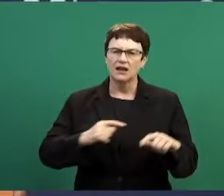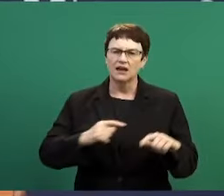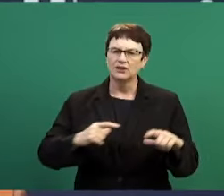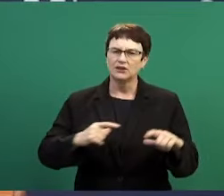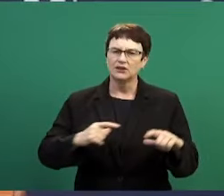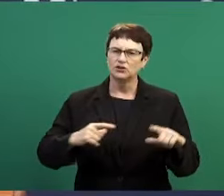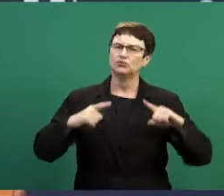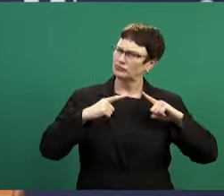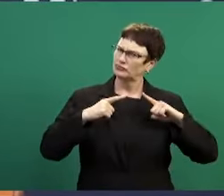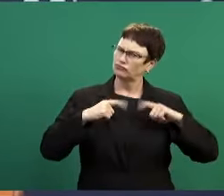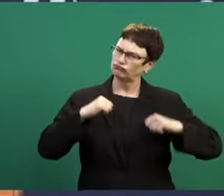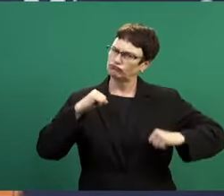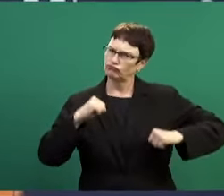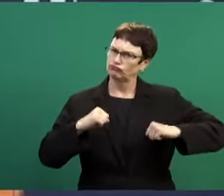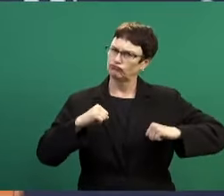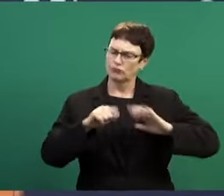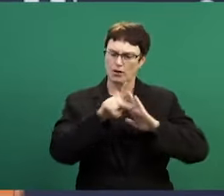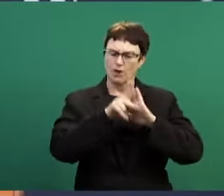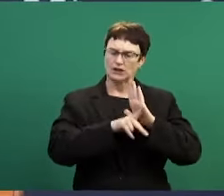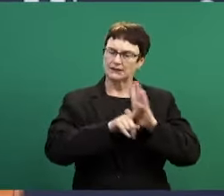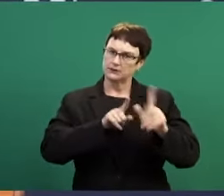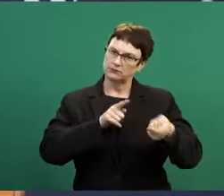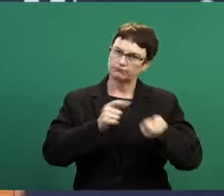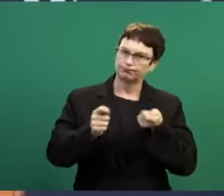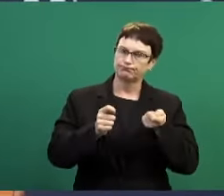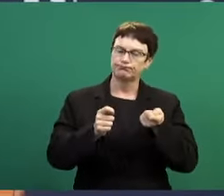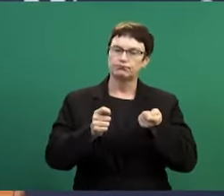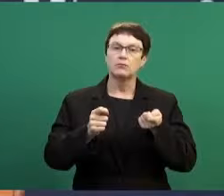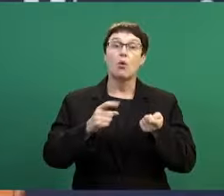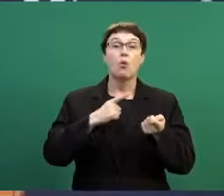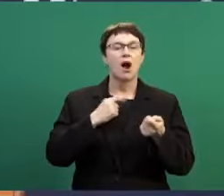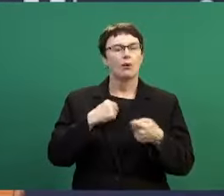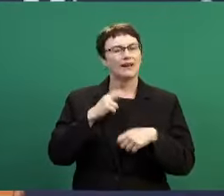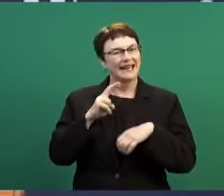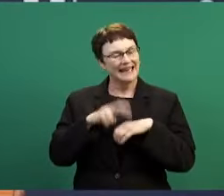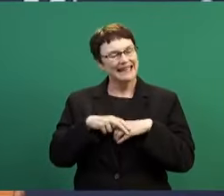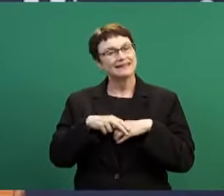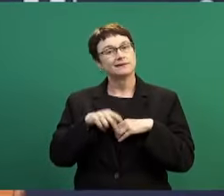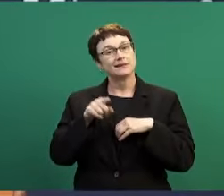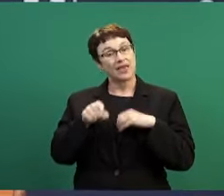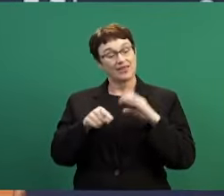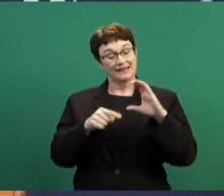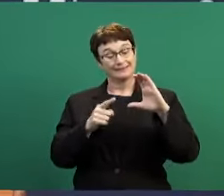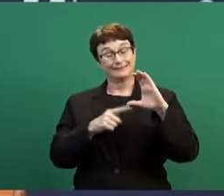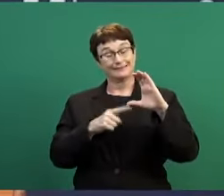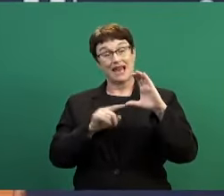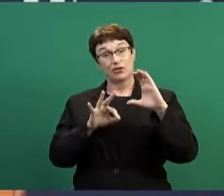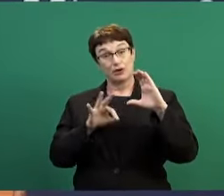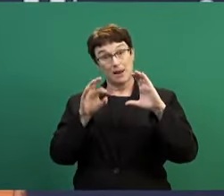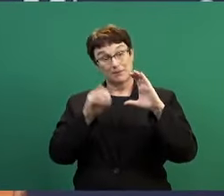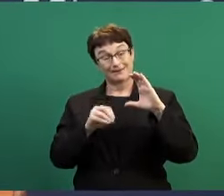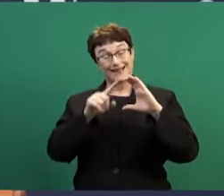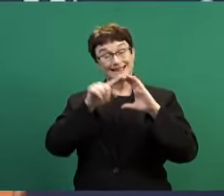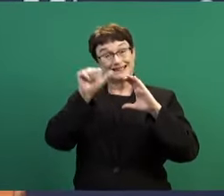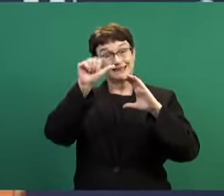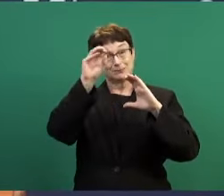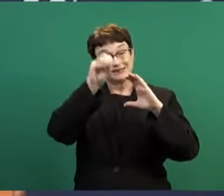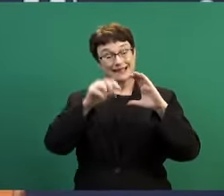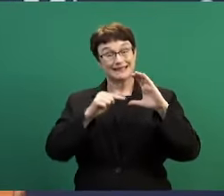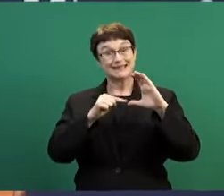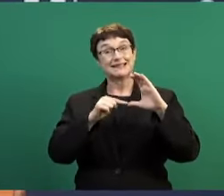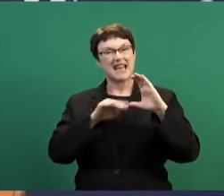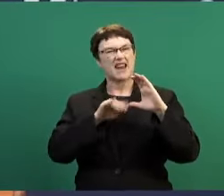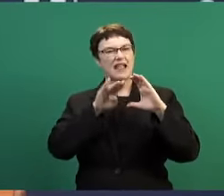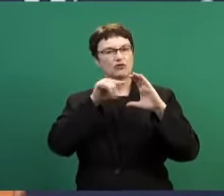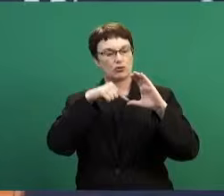to make inflation down to the midpoint of the inflation target range. We do,